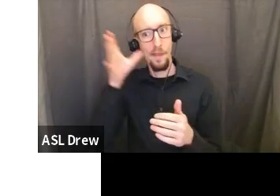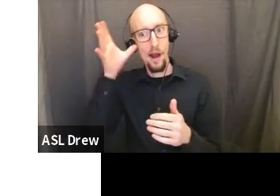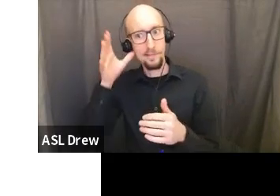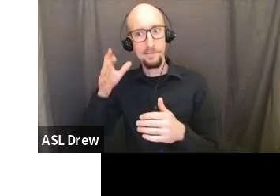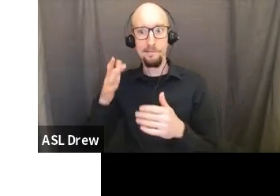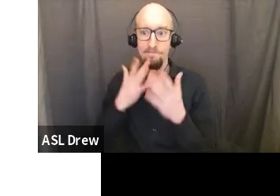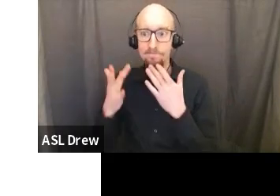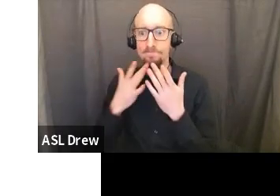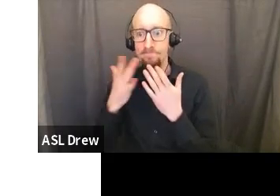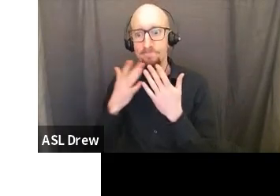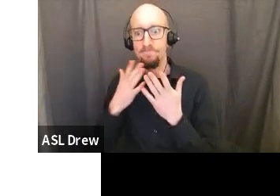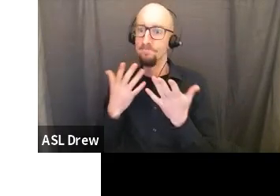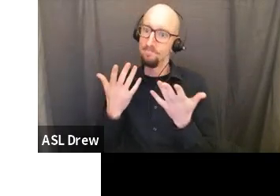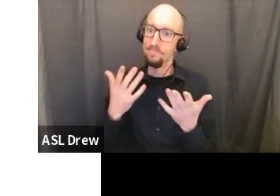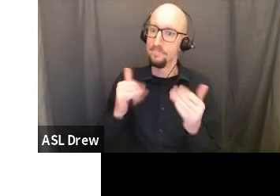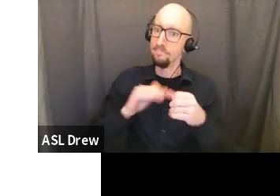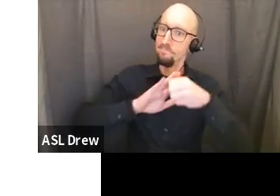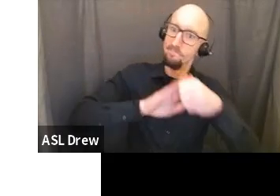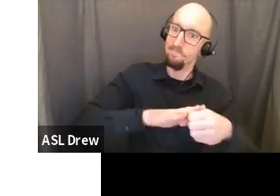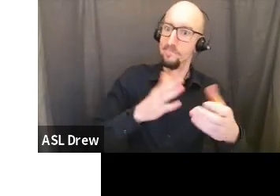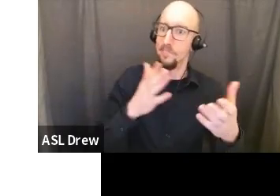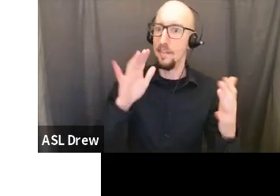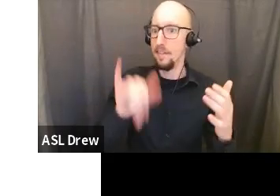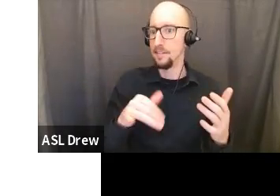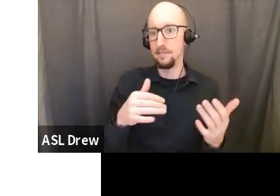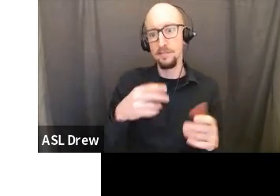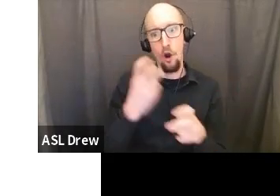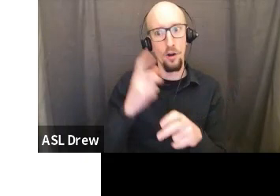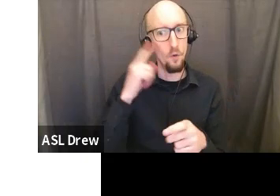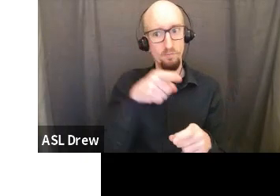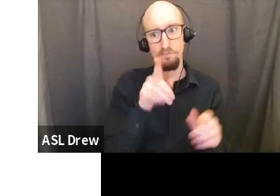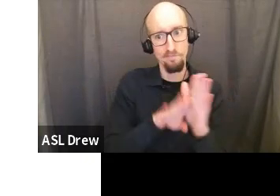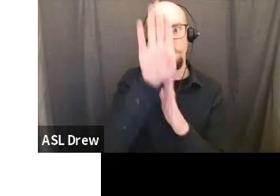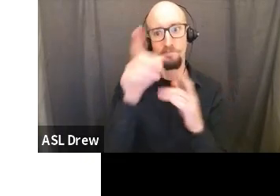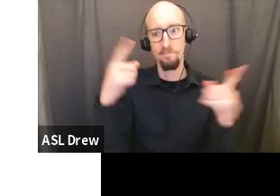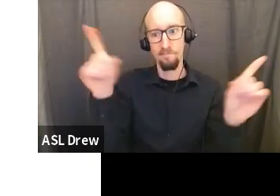was the logic behind those criteria. Next slide, please.